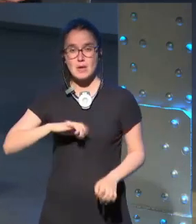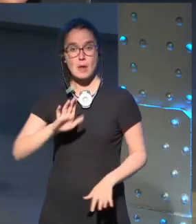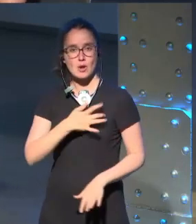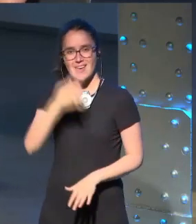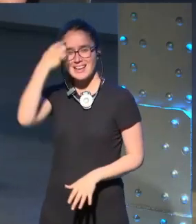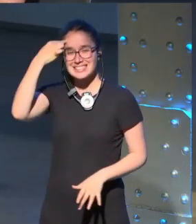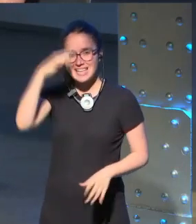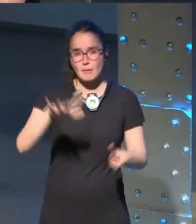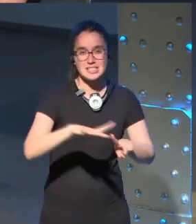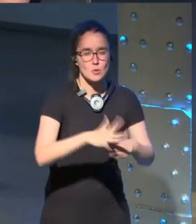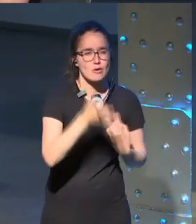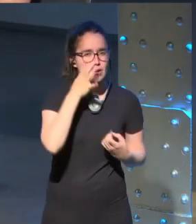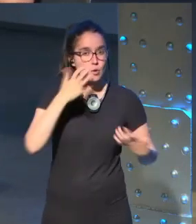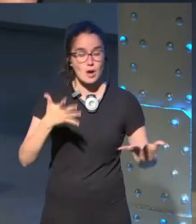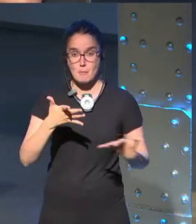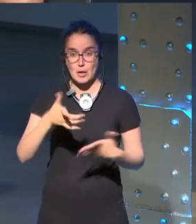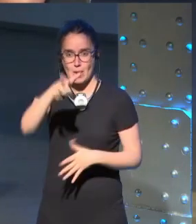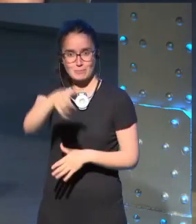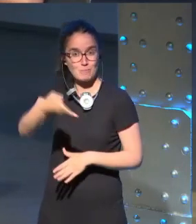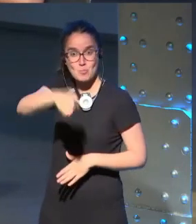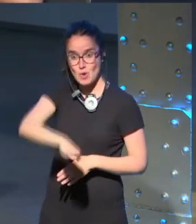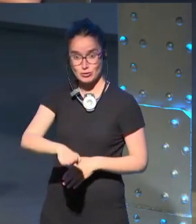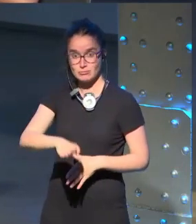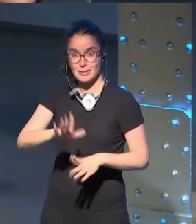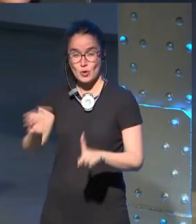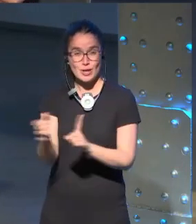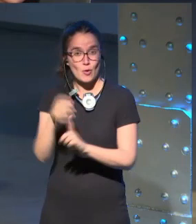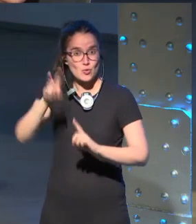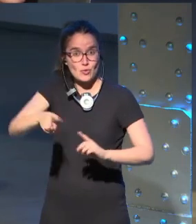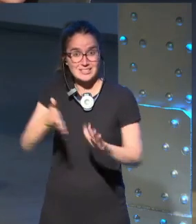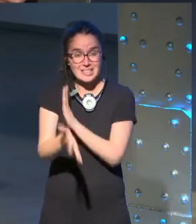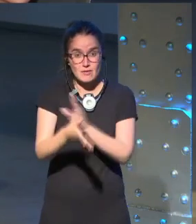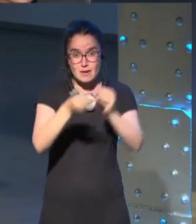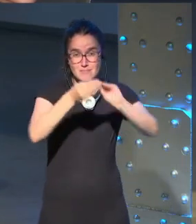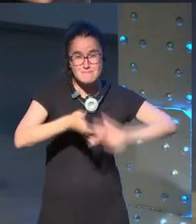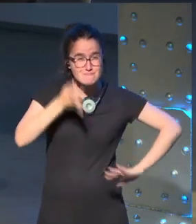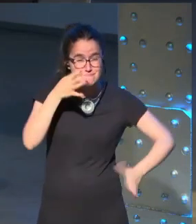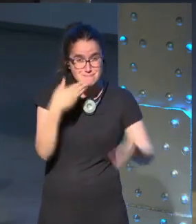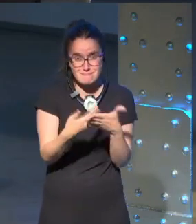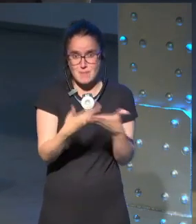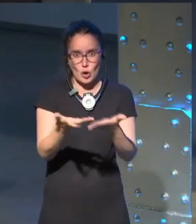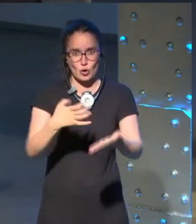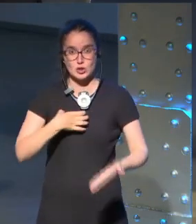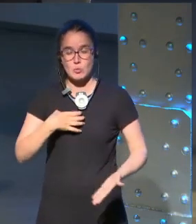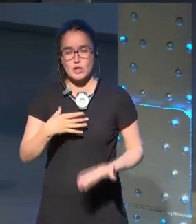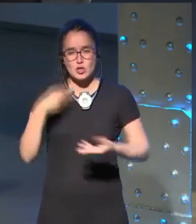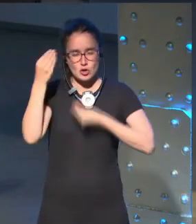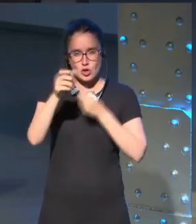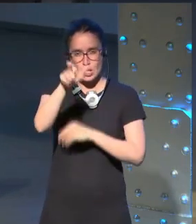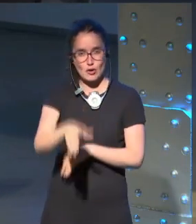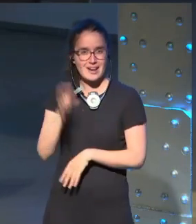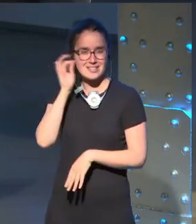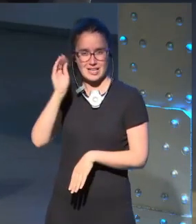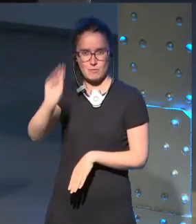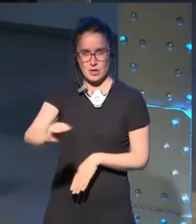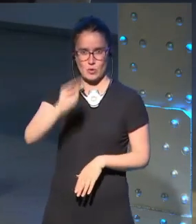now. The police has not been able to find the corpse, so they haven't been able to rebuild what happened. So I